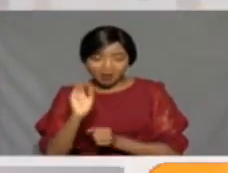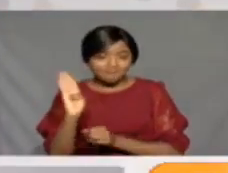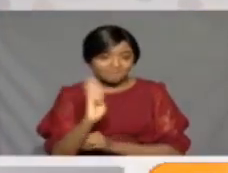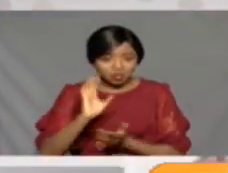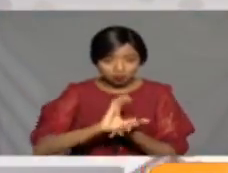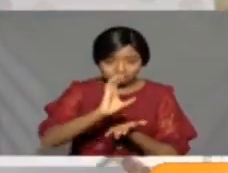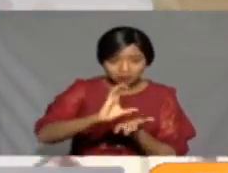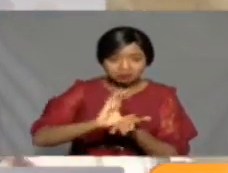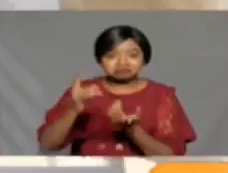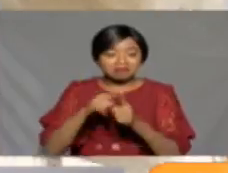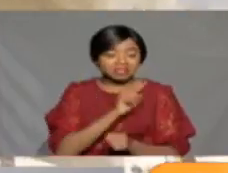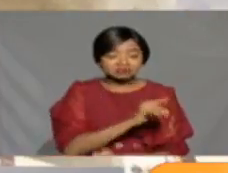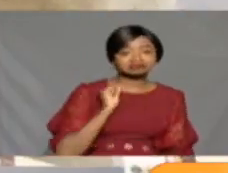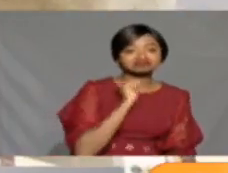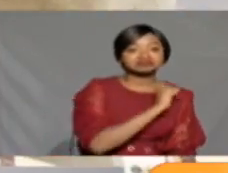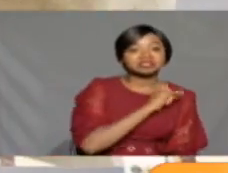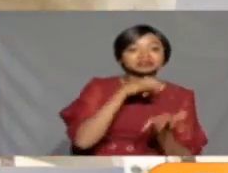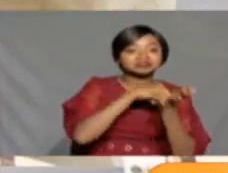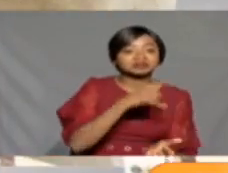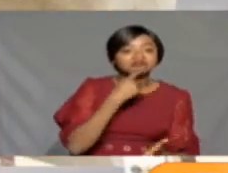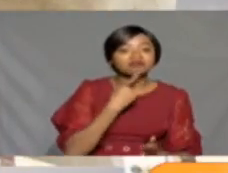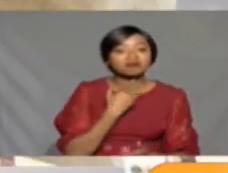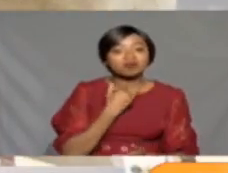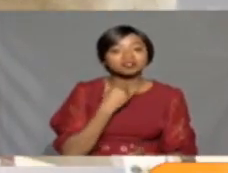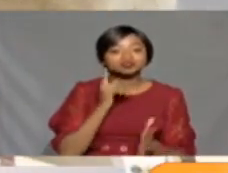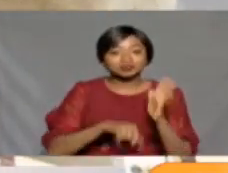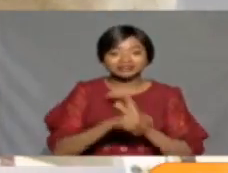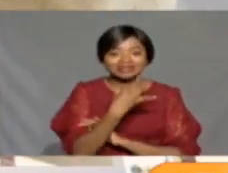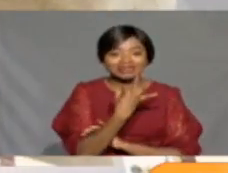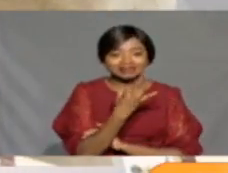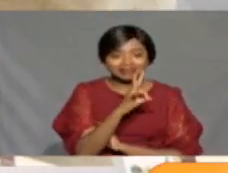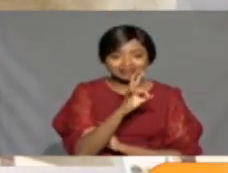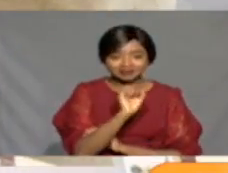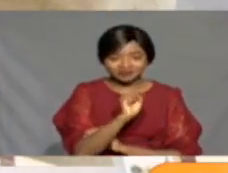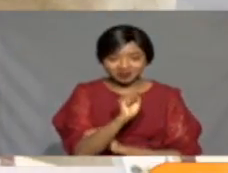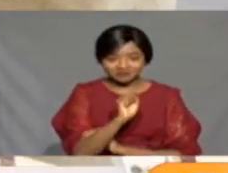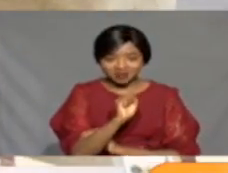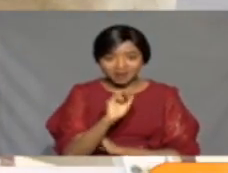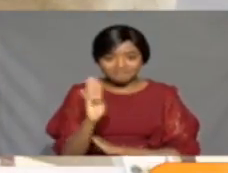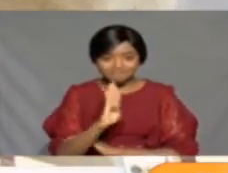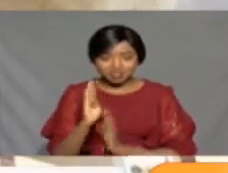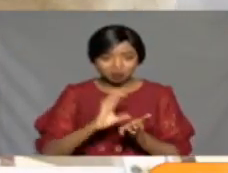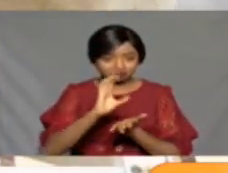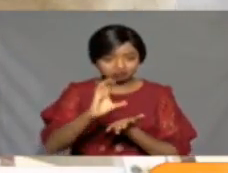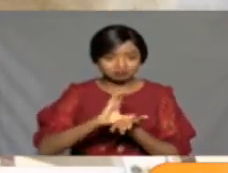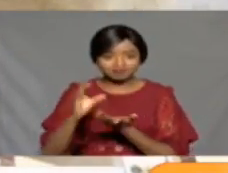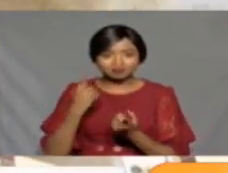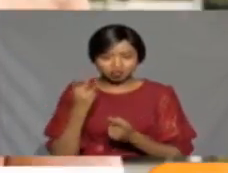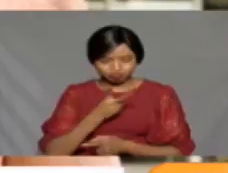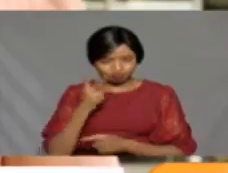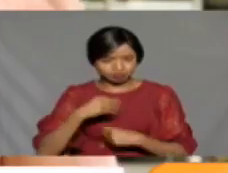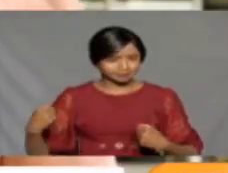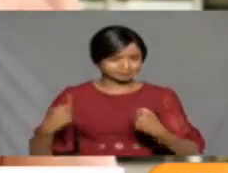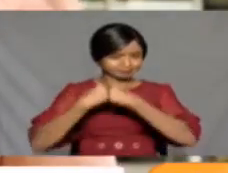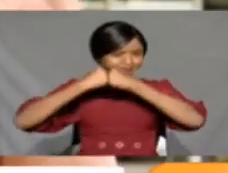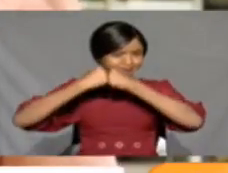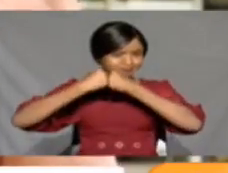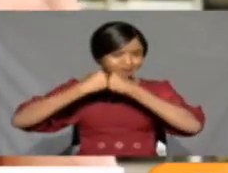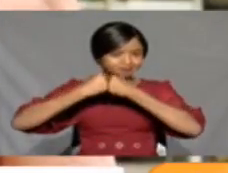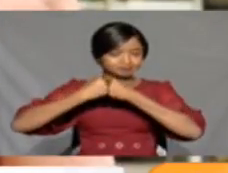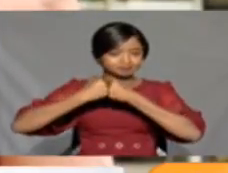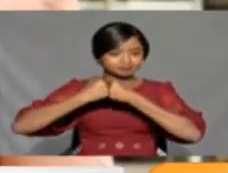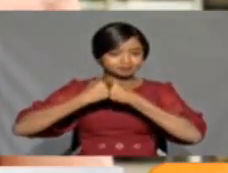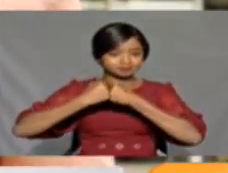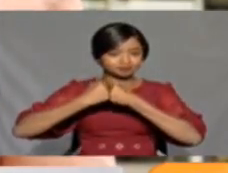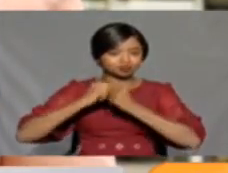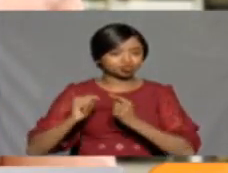counties, the Senate is insisting on a 335.6 billion allocation. With the sibling rivalry between the National Assembly against the Senate